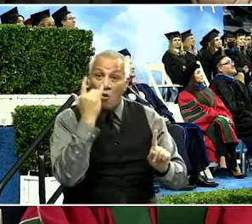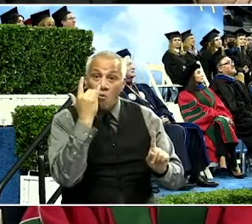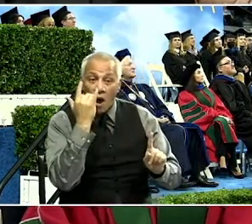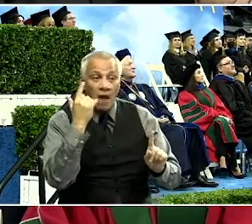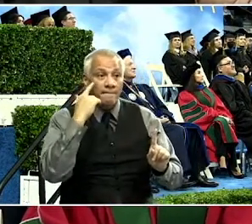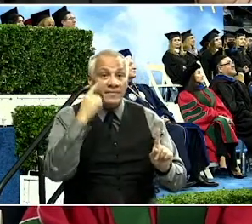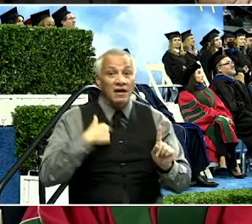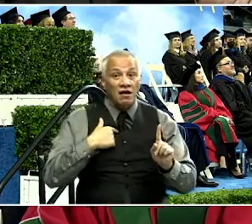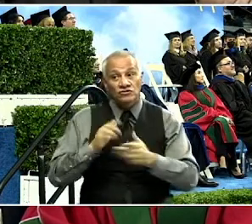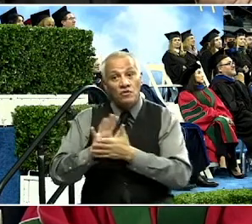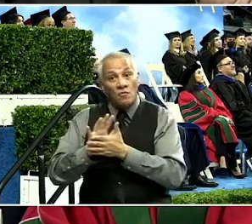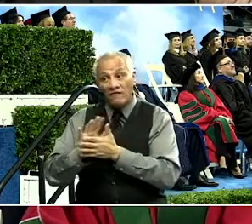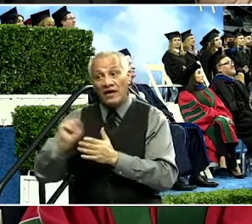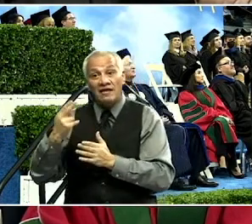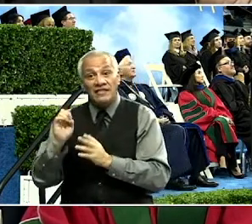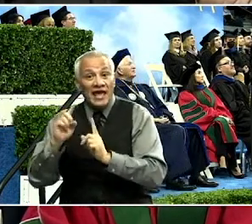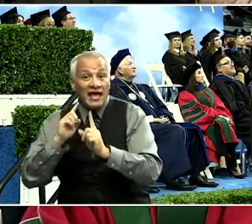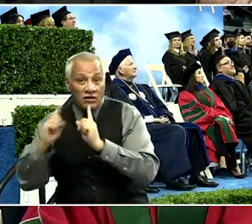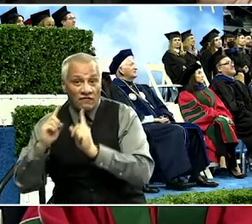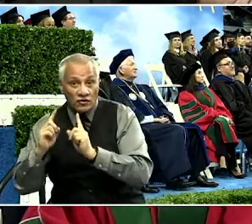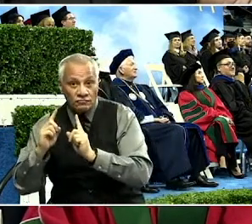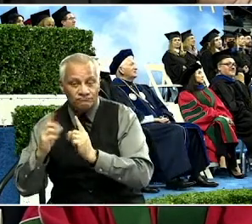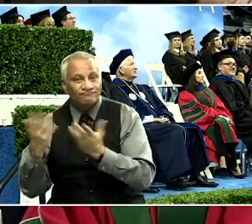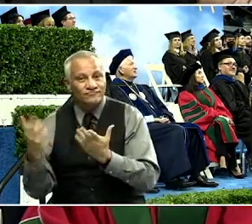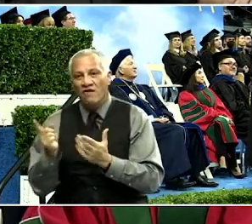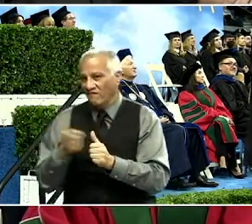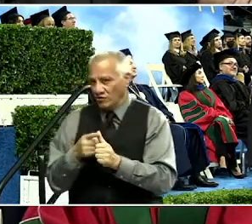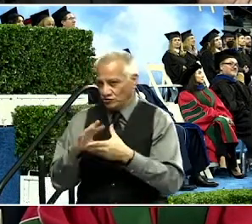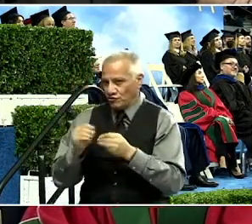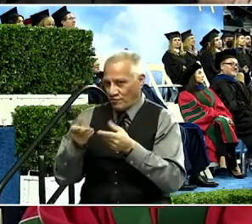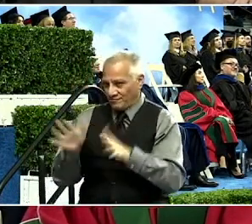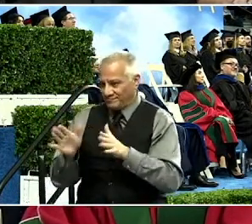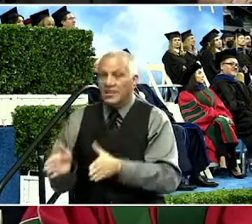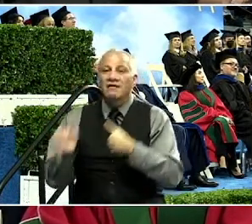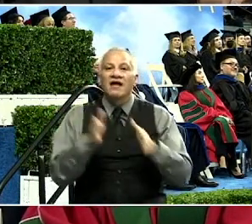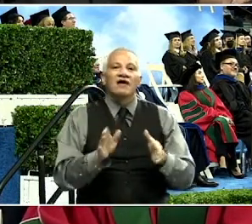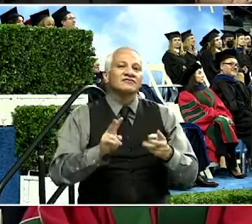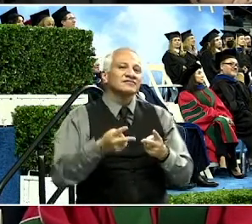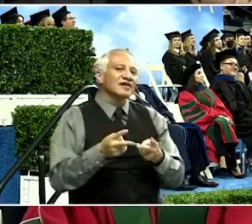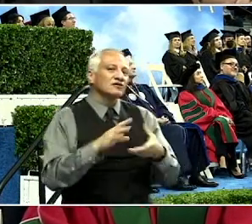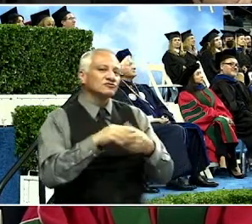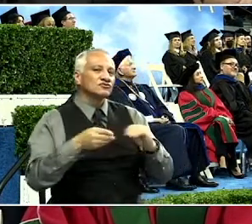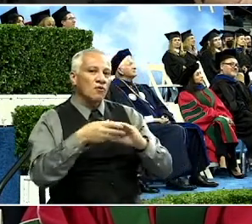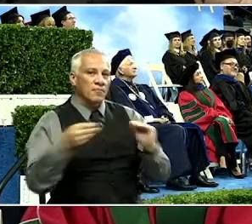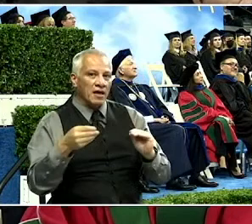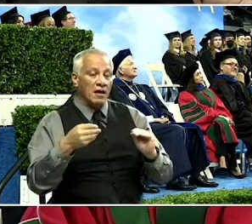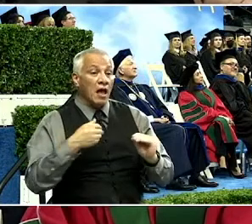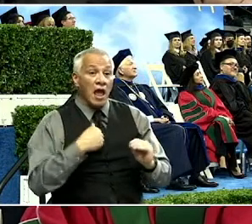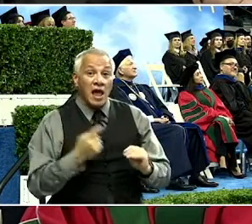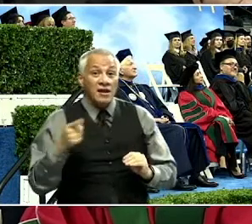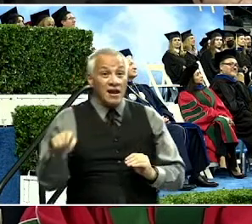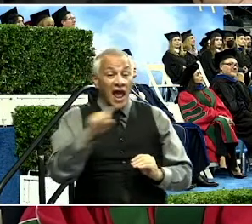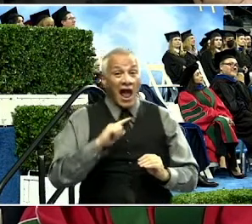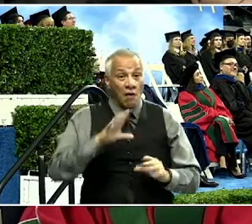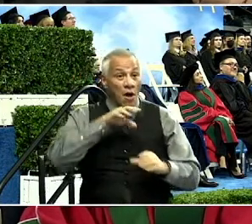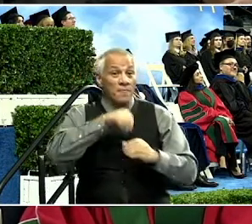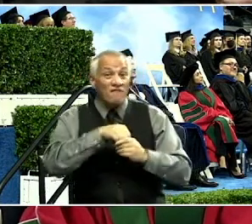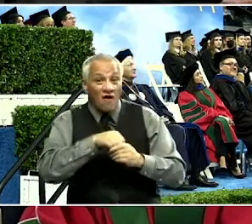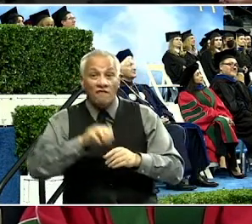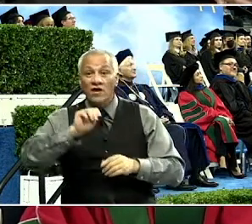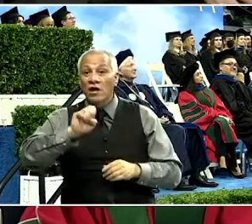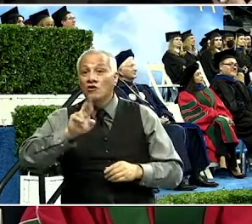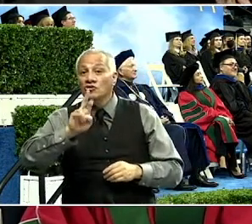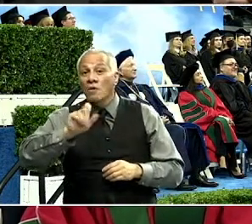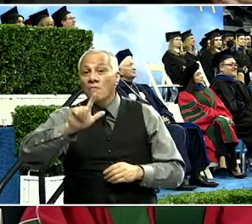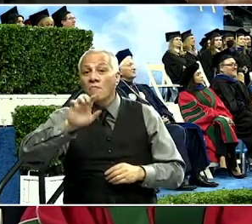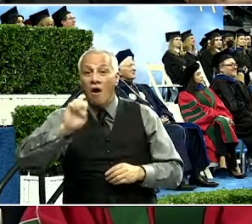interview. All right, here's another story. So I've been lucky enough to be in the Marvel Universe where I play a character named Agent Jimmy